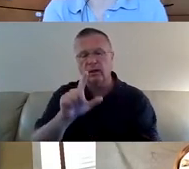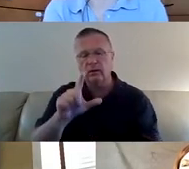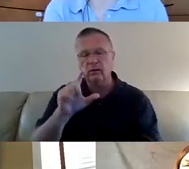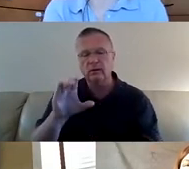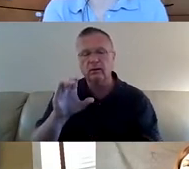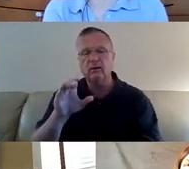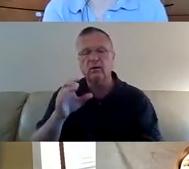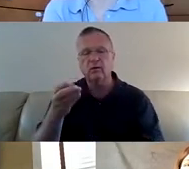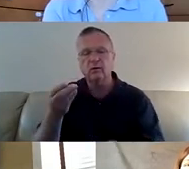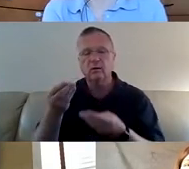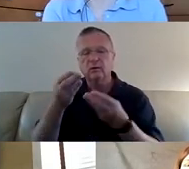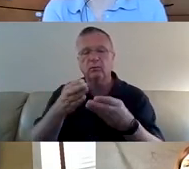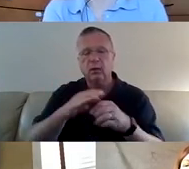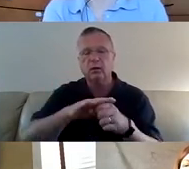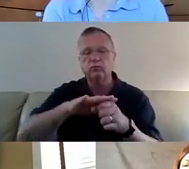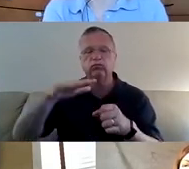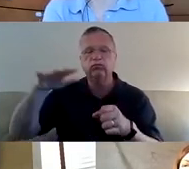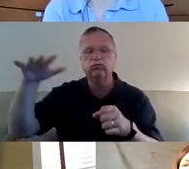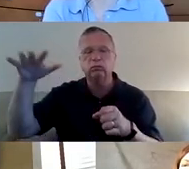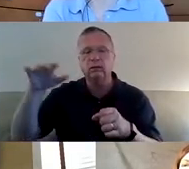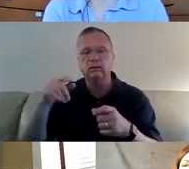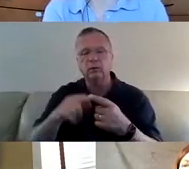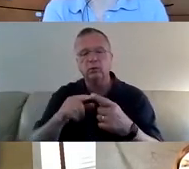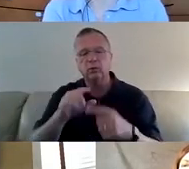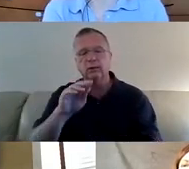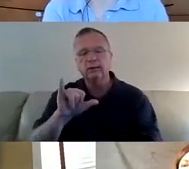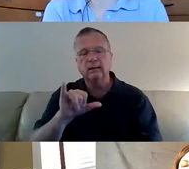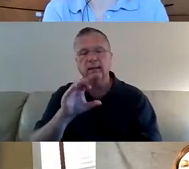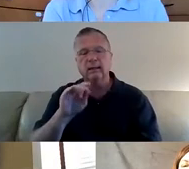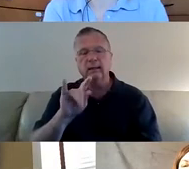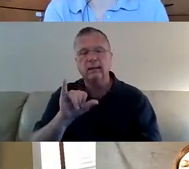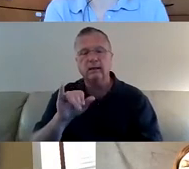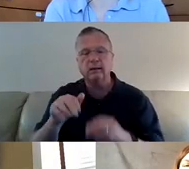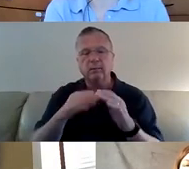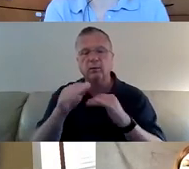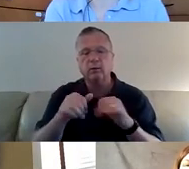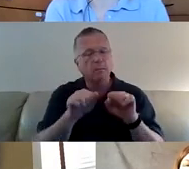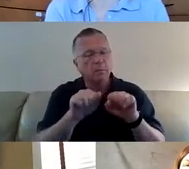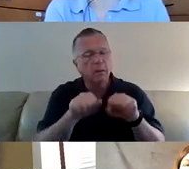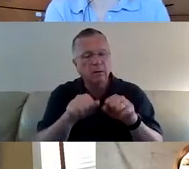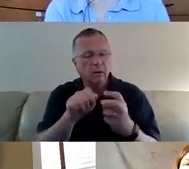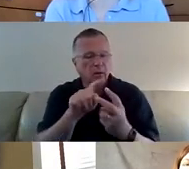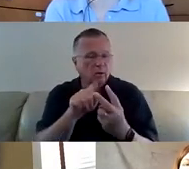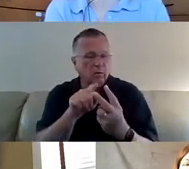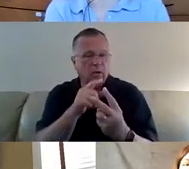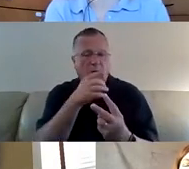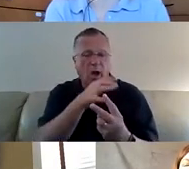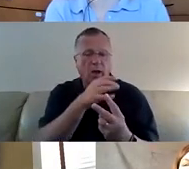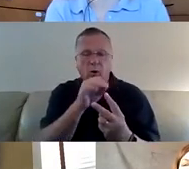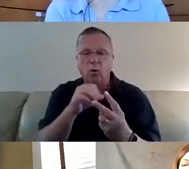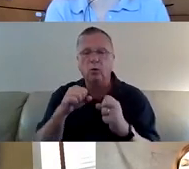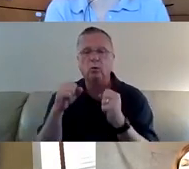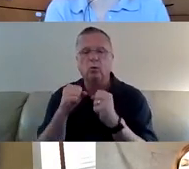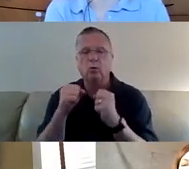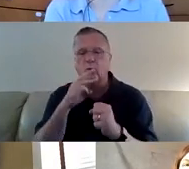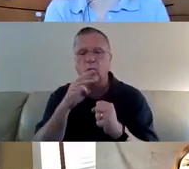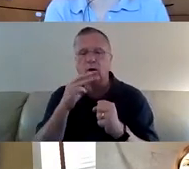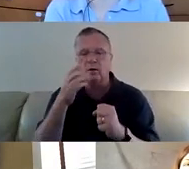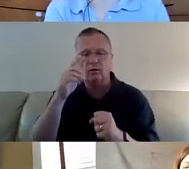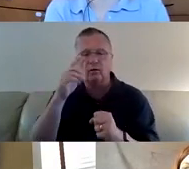steam to the city county building with the possibility of hot and or chilled water in the future.